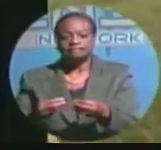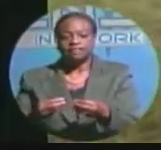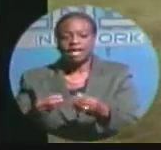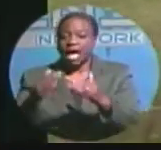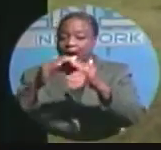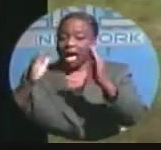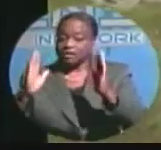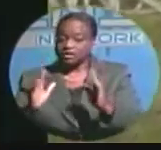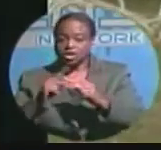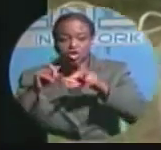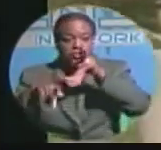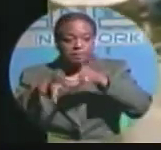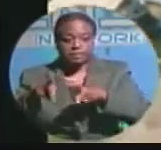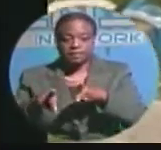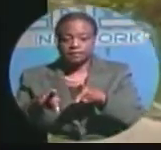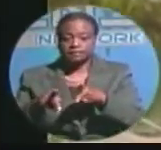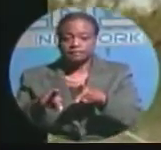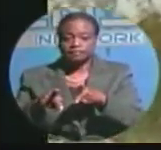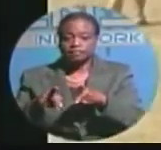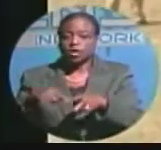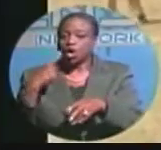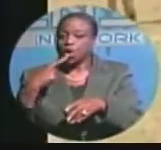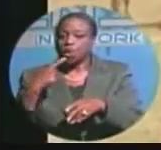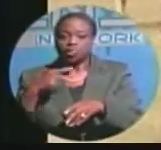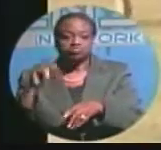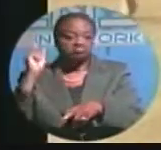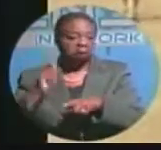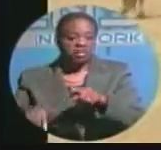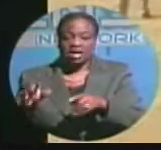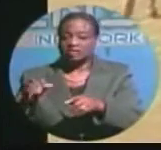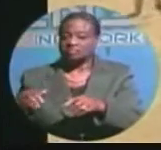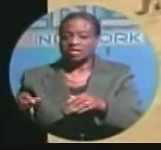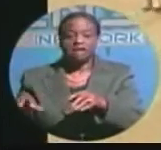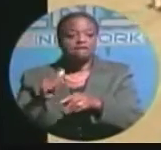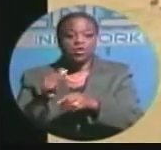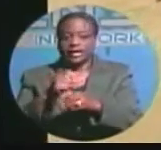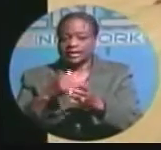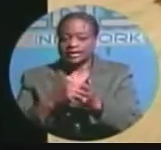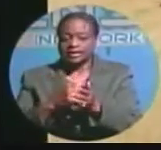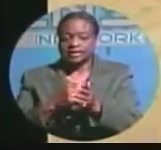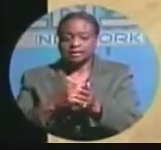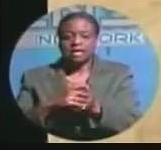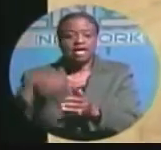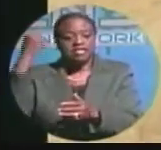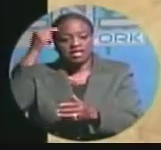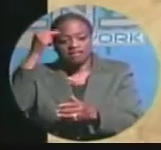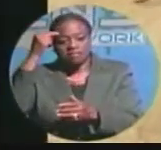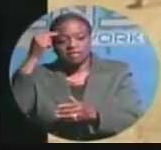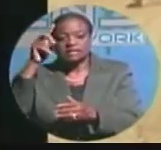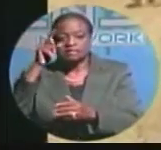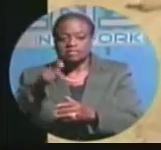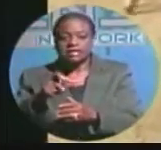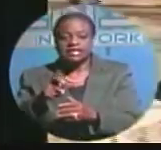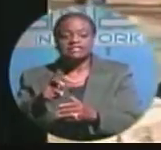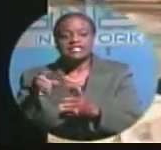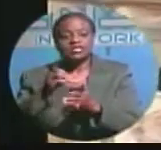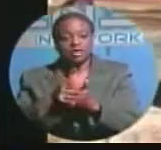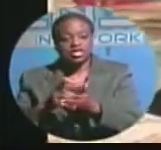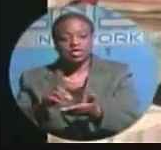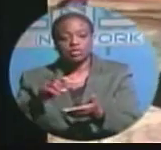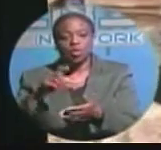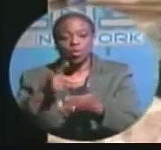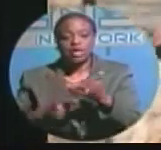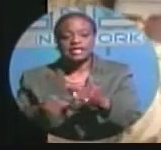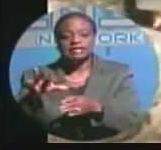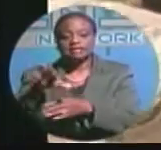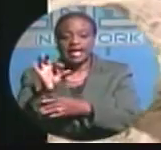we've actually given houses to people who simply couldn't afford it. And so, really, the government has a discretion based on what it